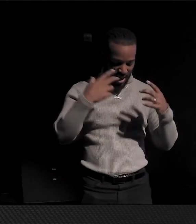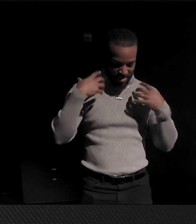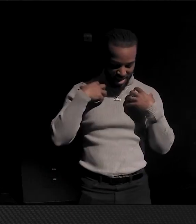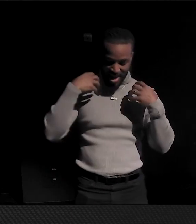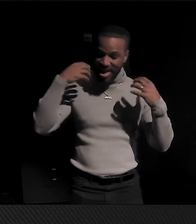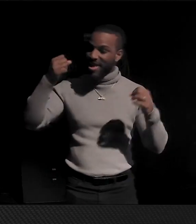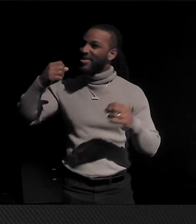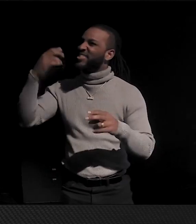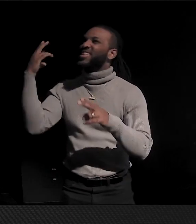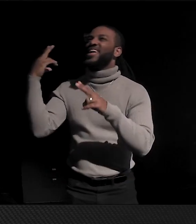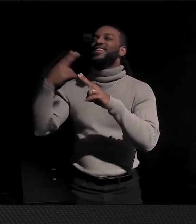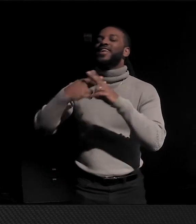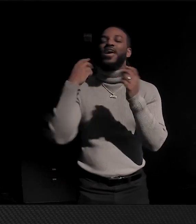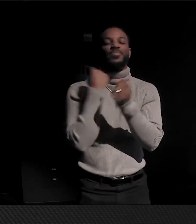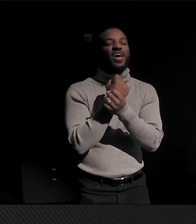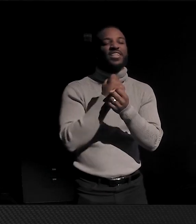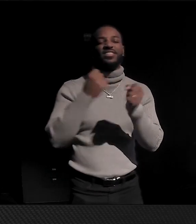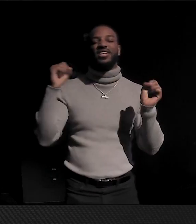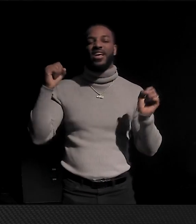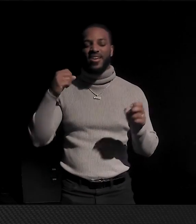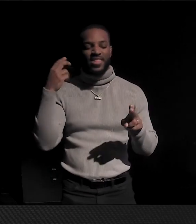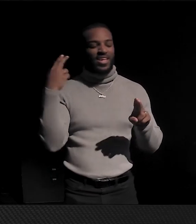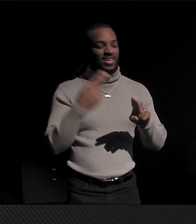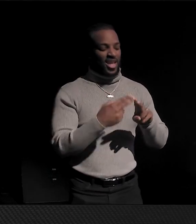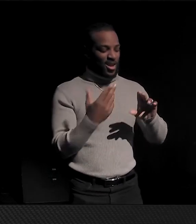the name that heals, the name that